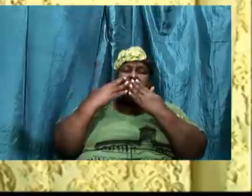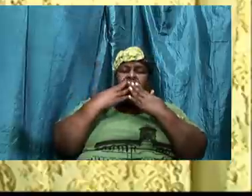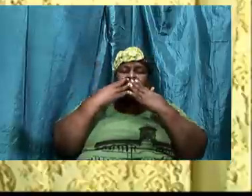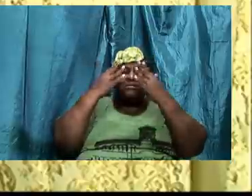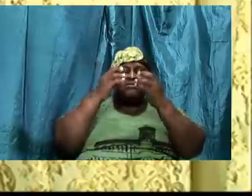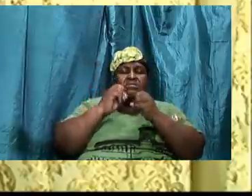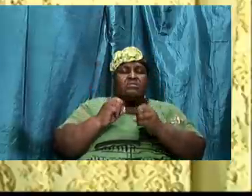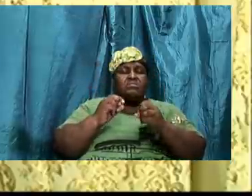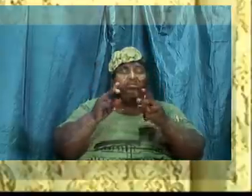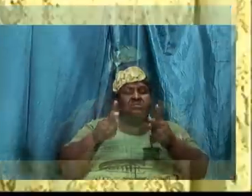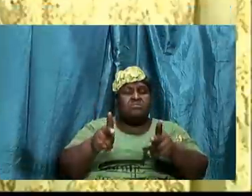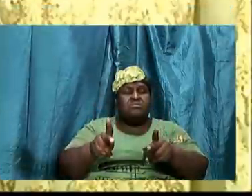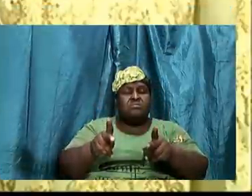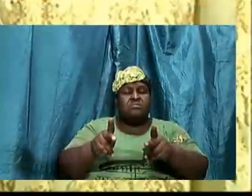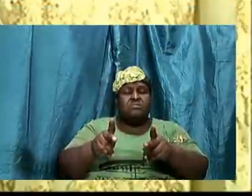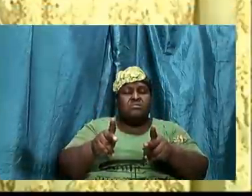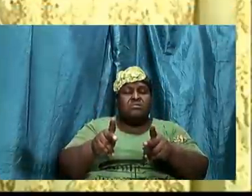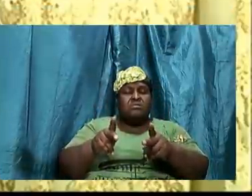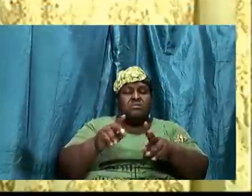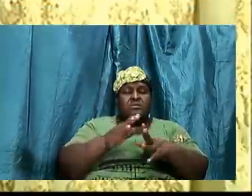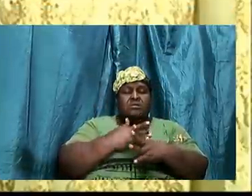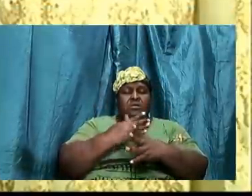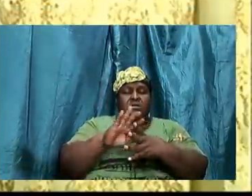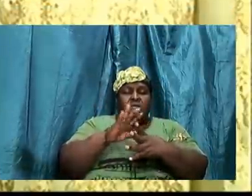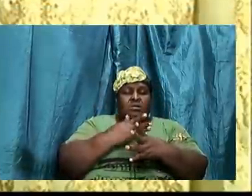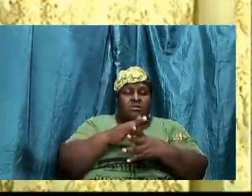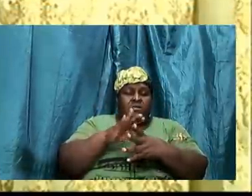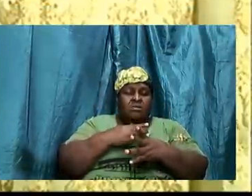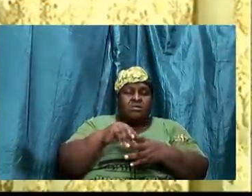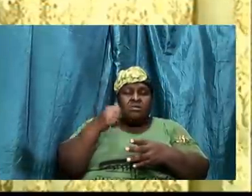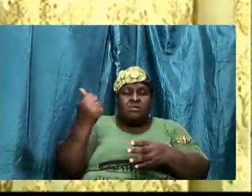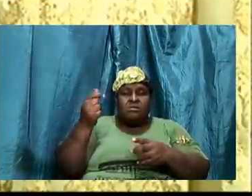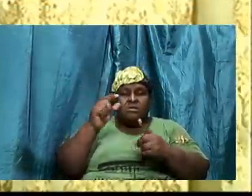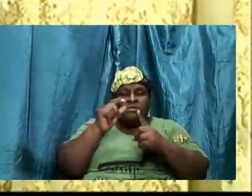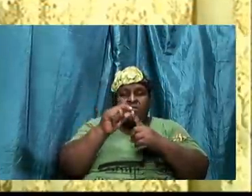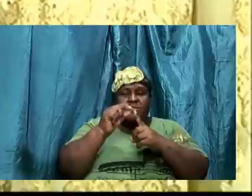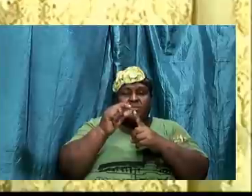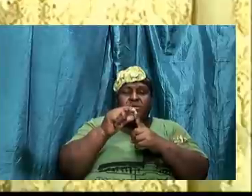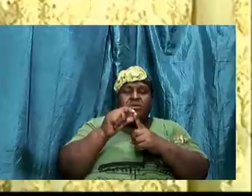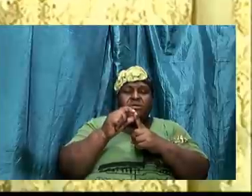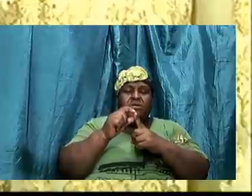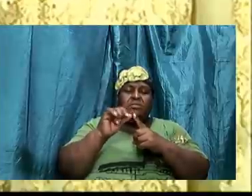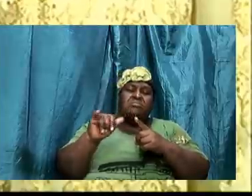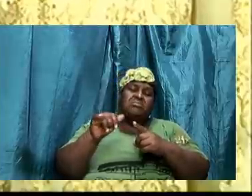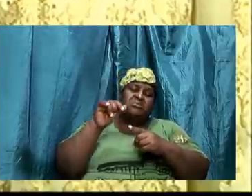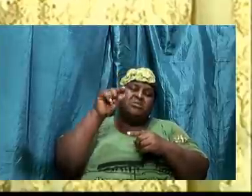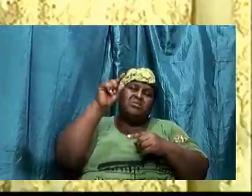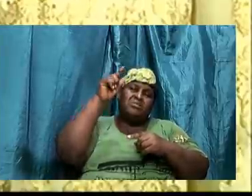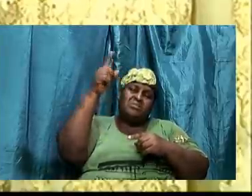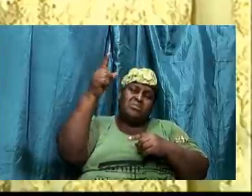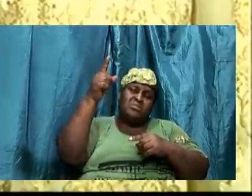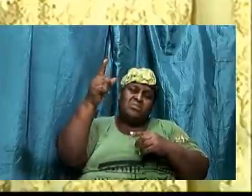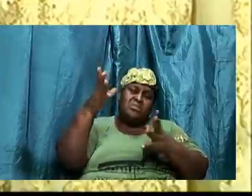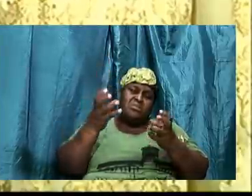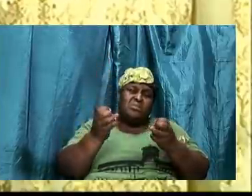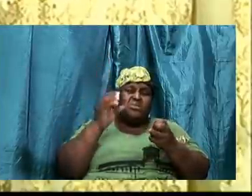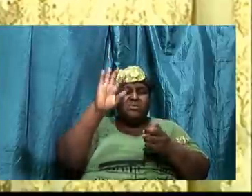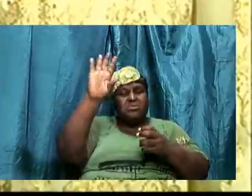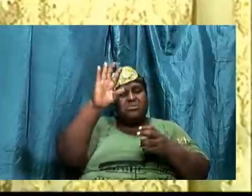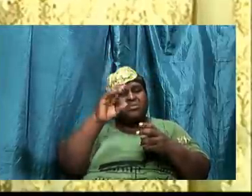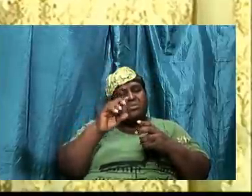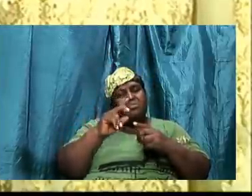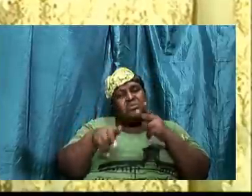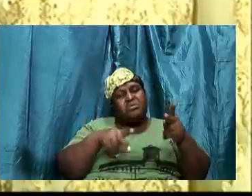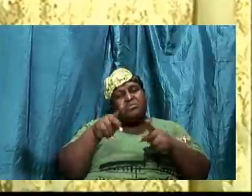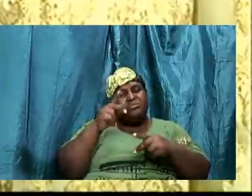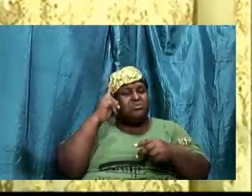this opportunity, God, to share in another word, Lord Jesus, that you would want your people to hear.